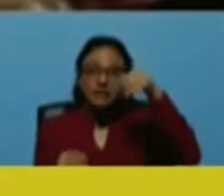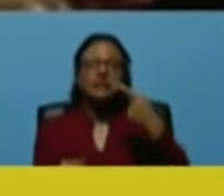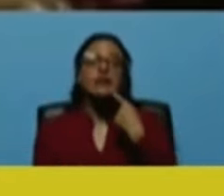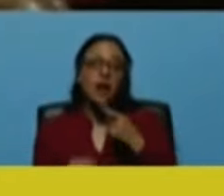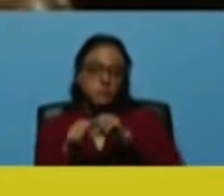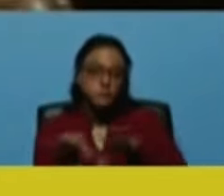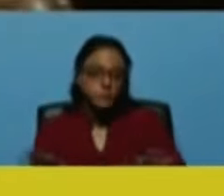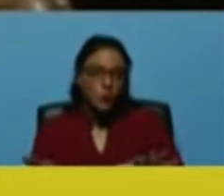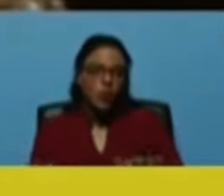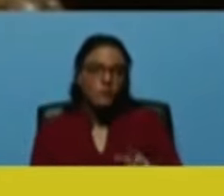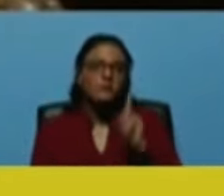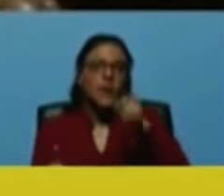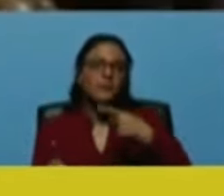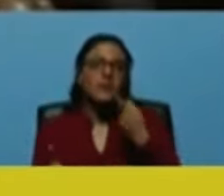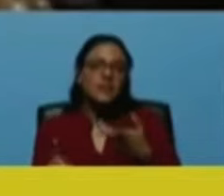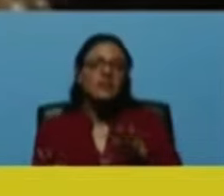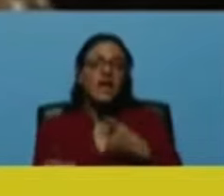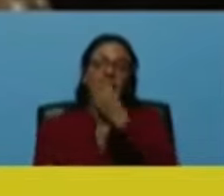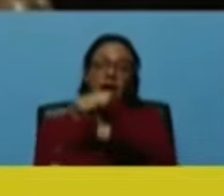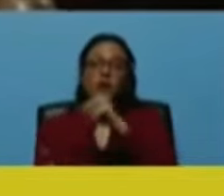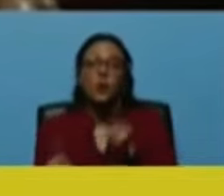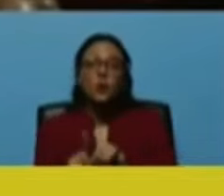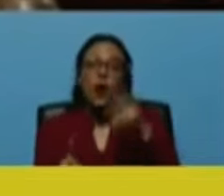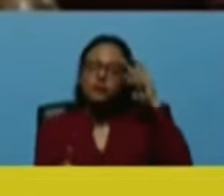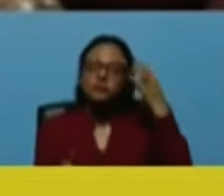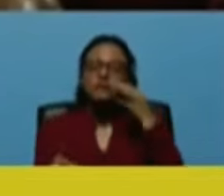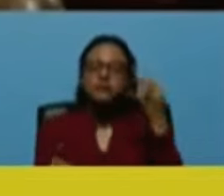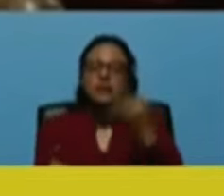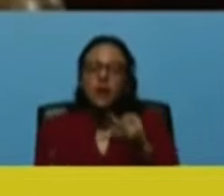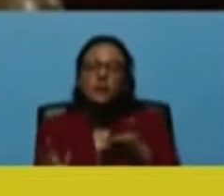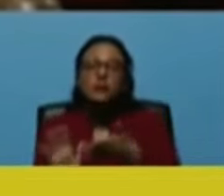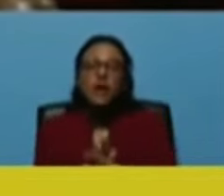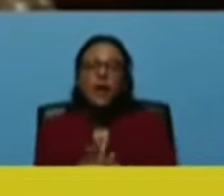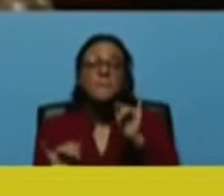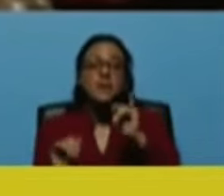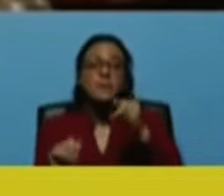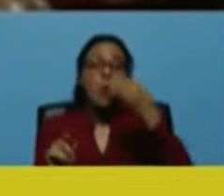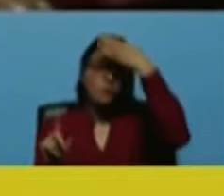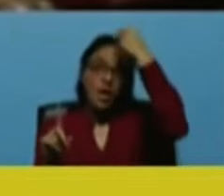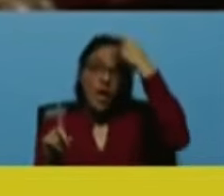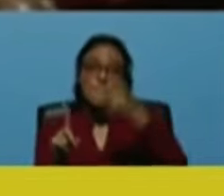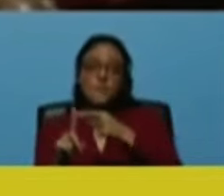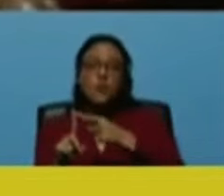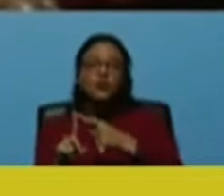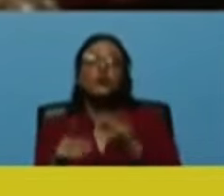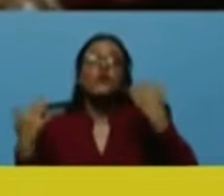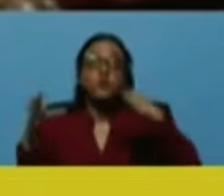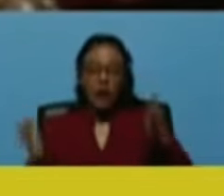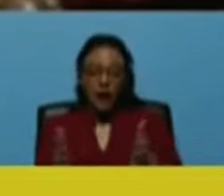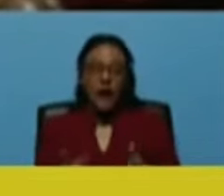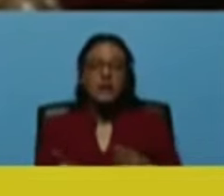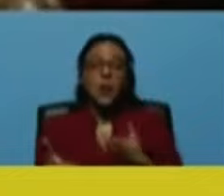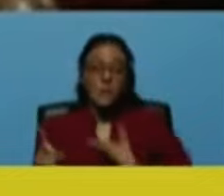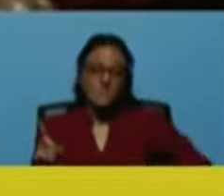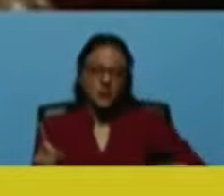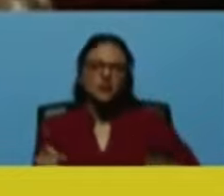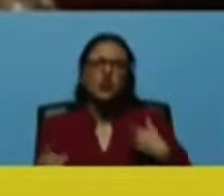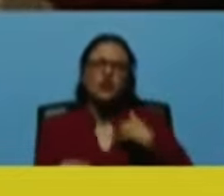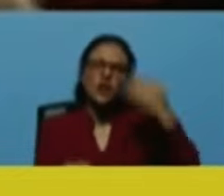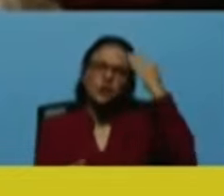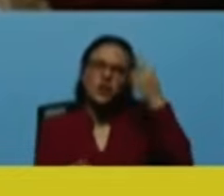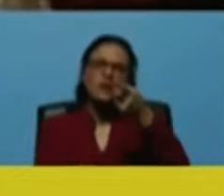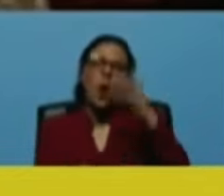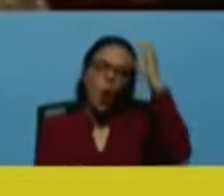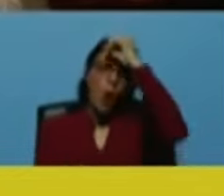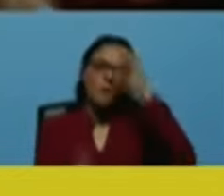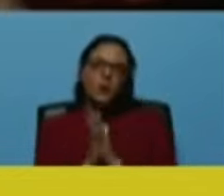and also in Argentina he said, Milei said that he acknowledges Edmundo González